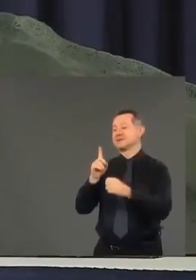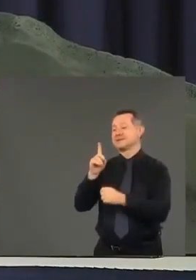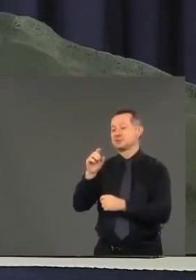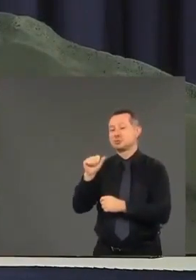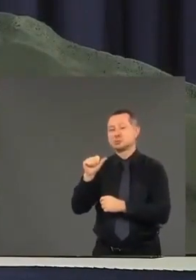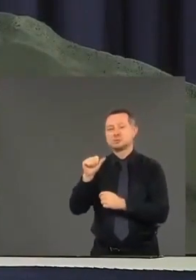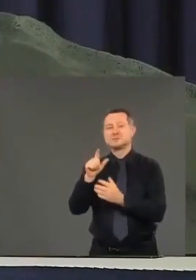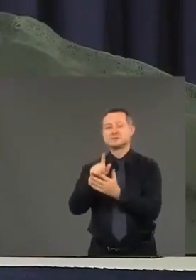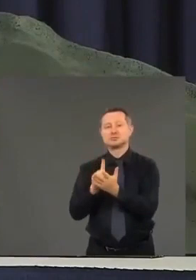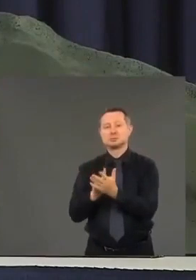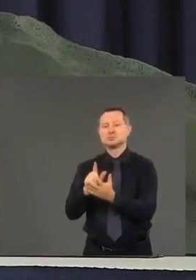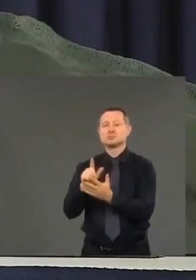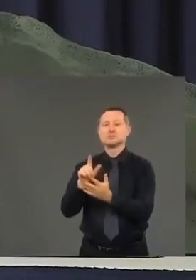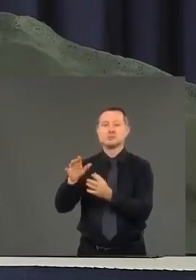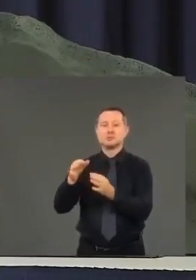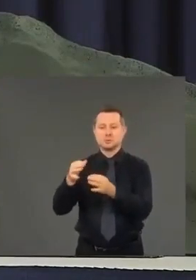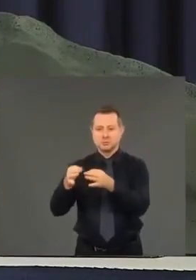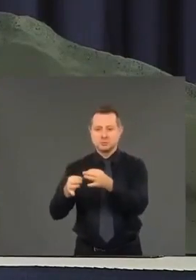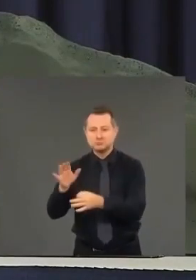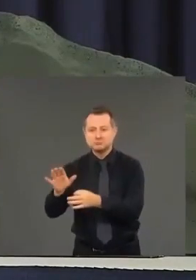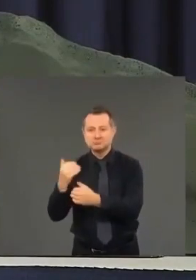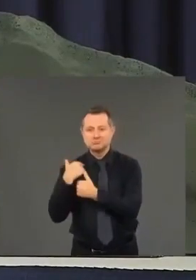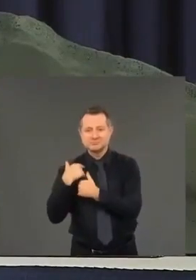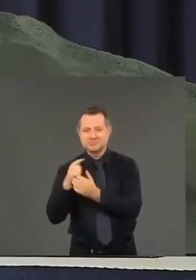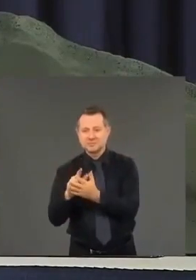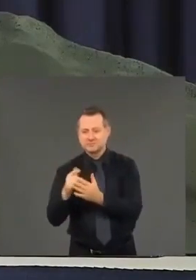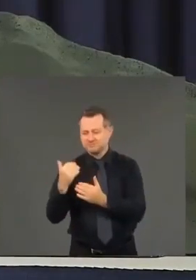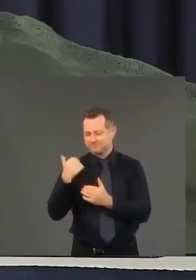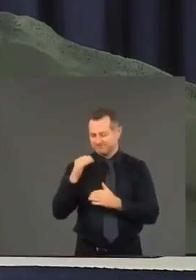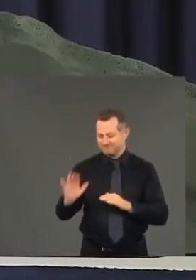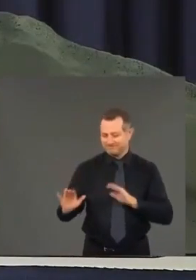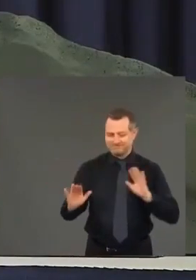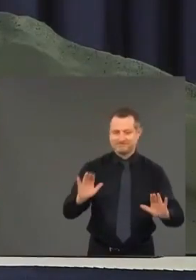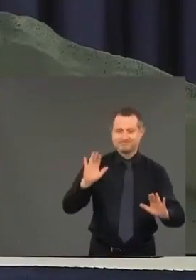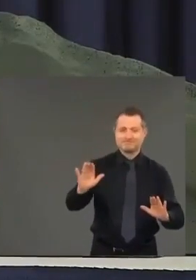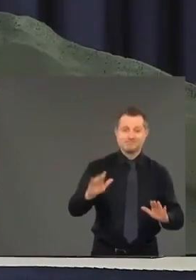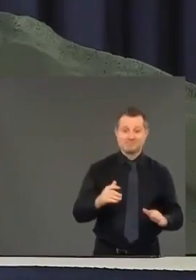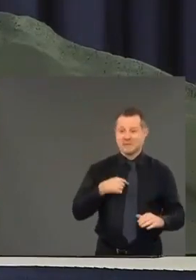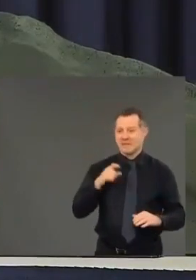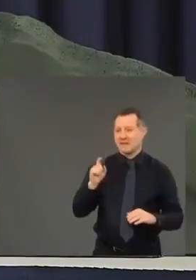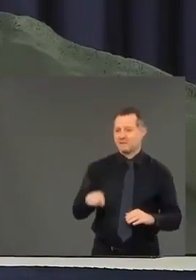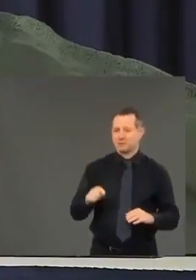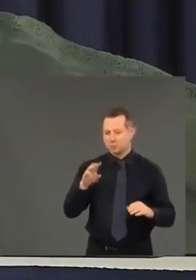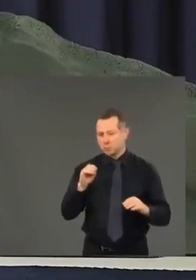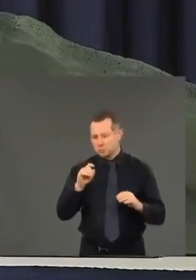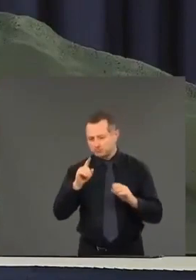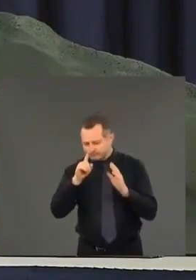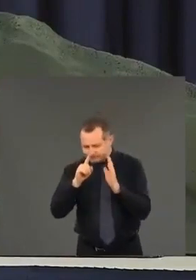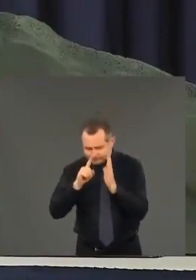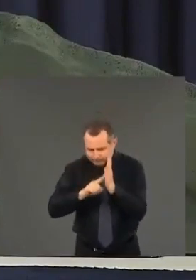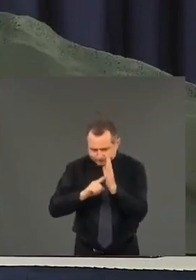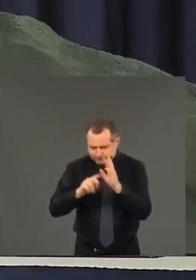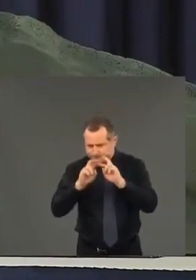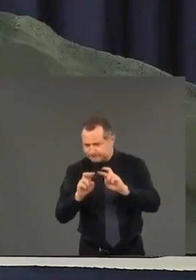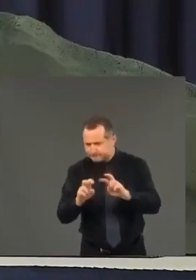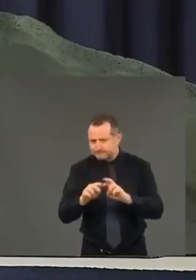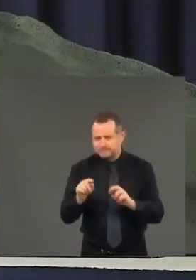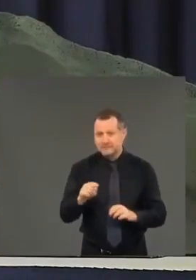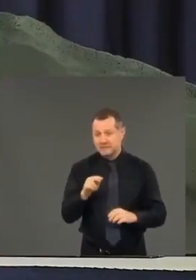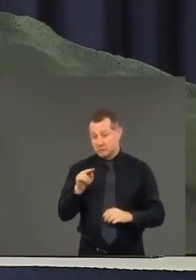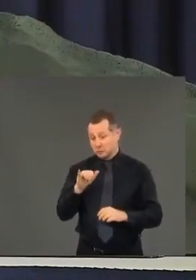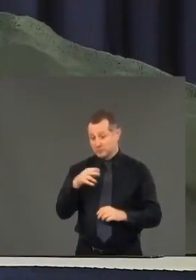And who's responsible for what? That's what we have to figure out. You have the NYPD,